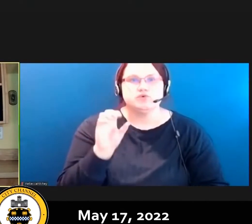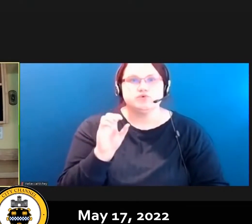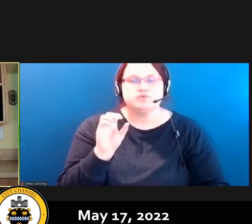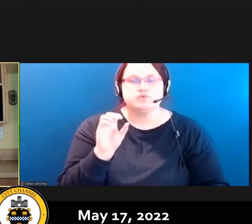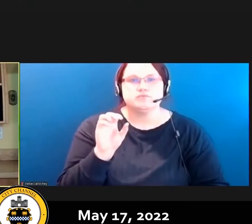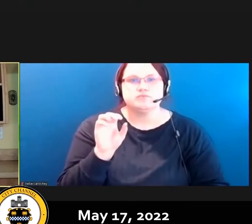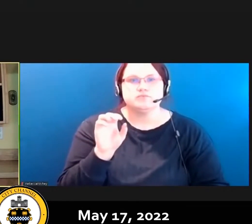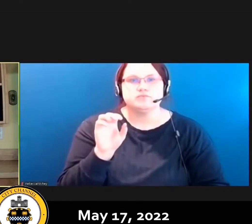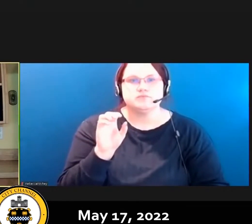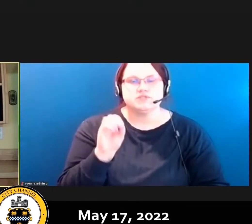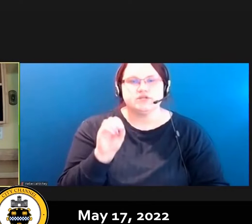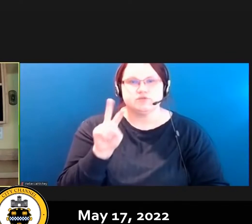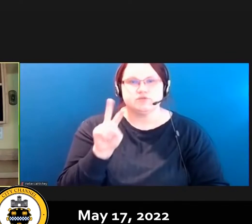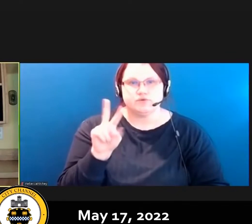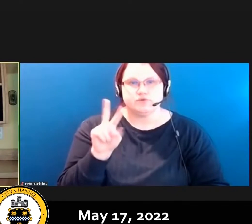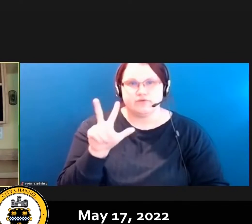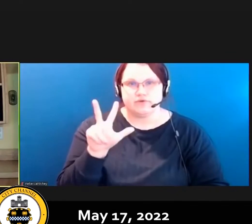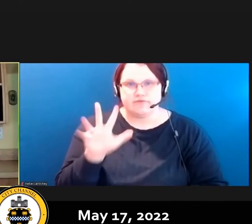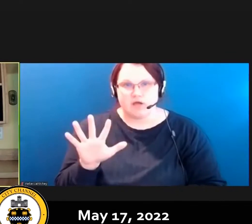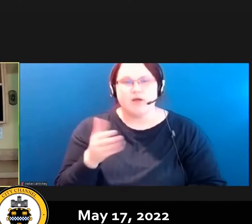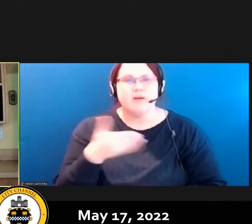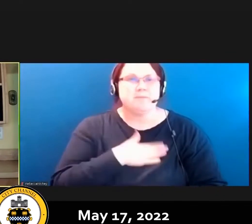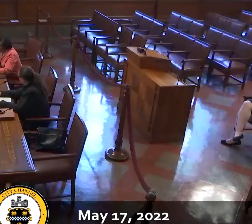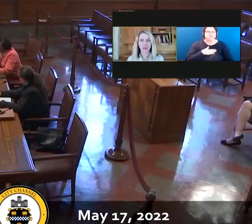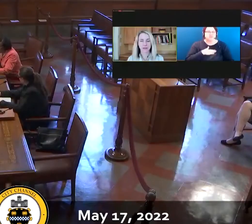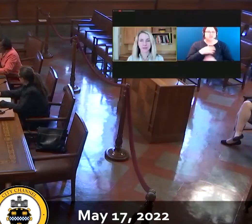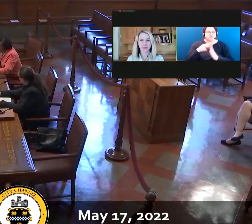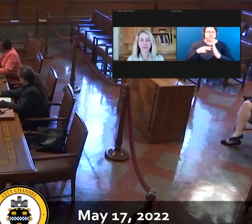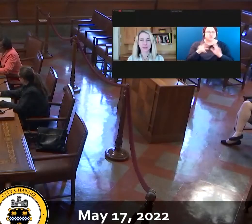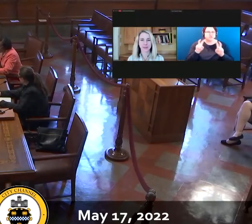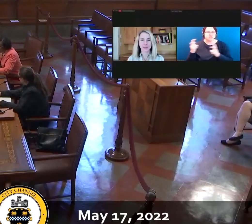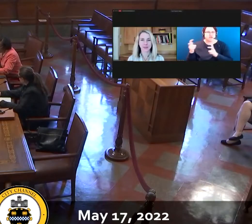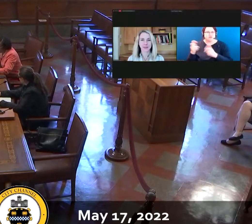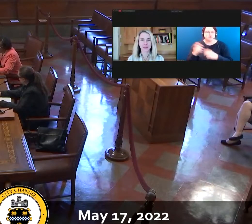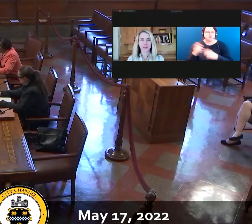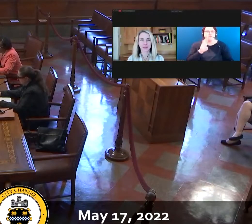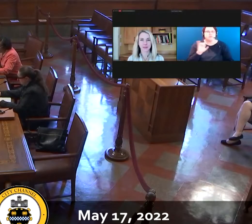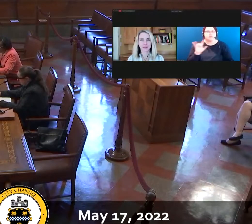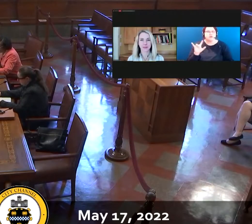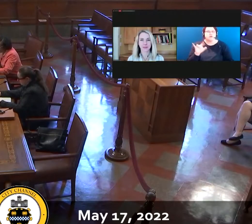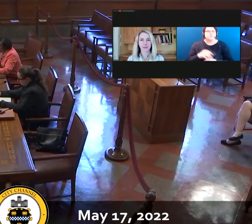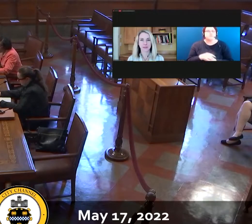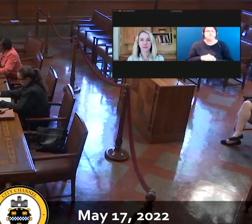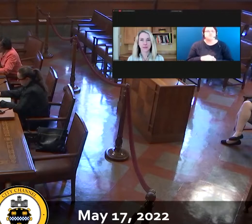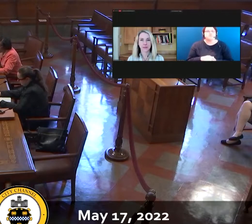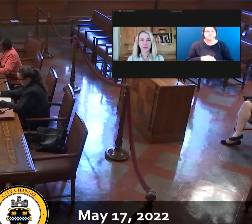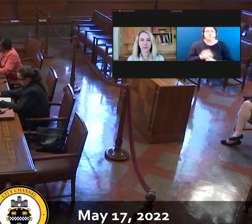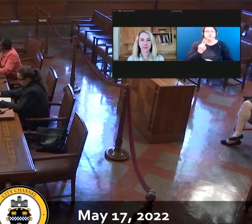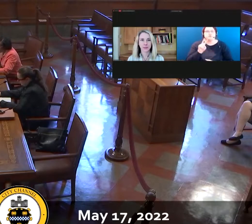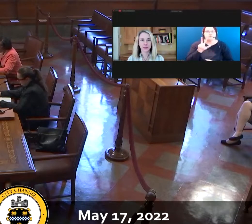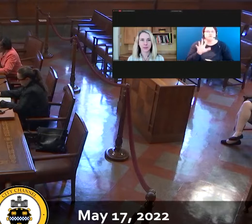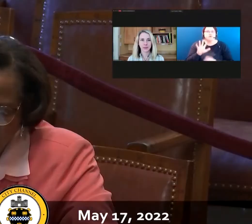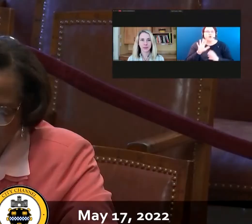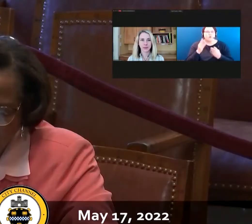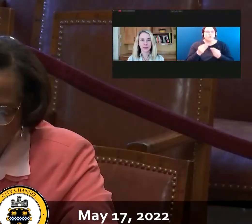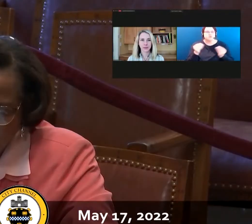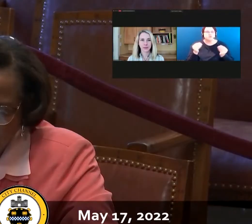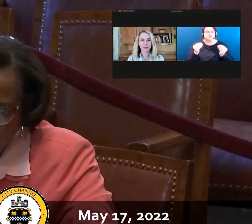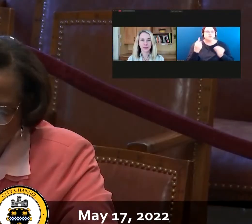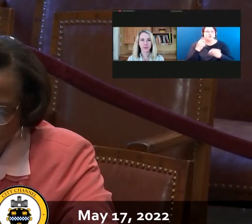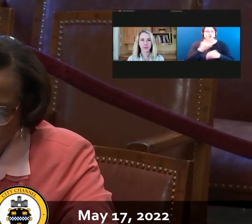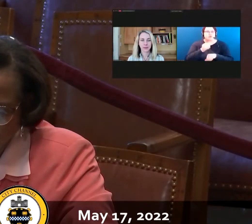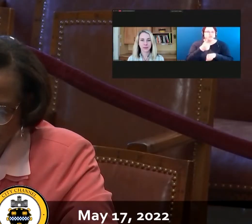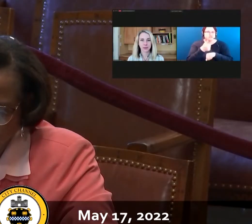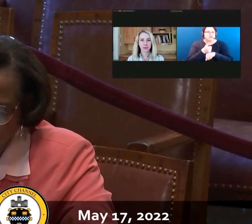2022-20235. Will the clerk please read the title of the bill? Bill 235, Resolution Providing for the Designation